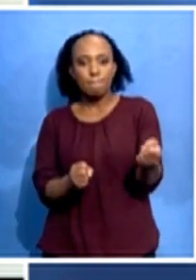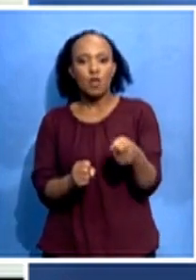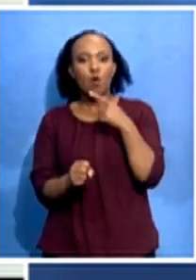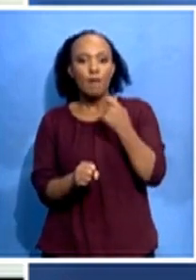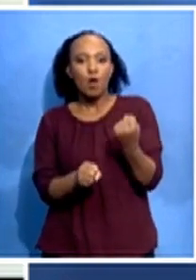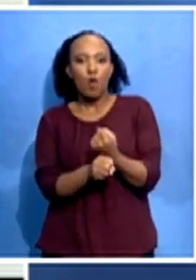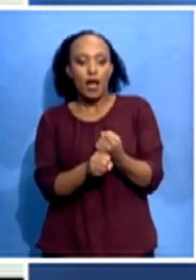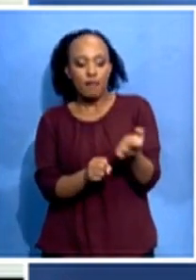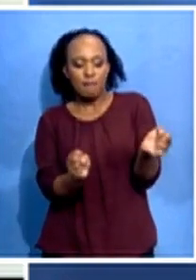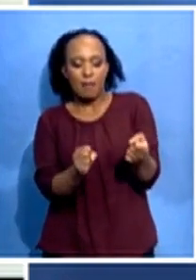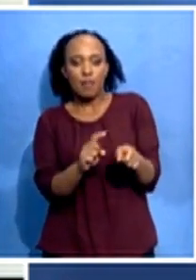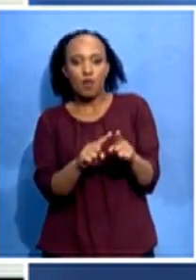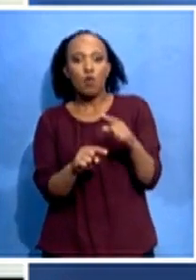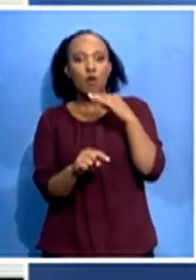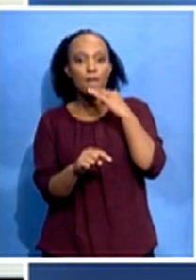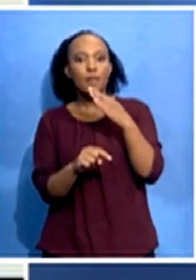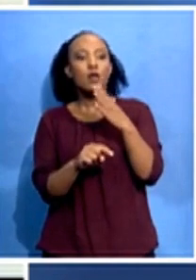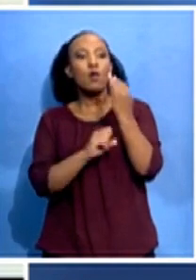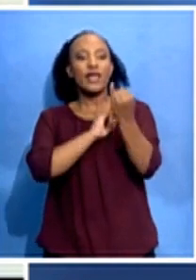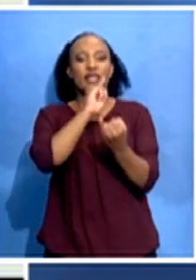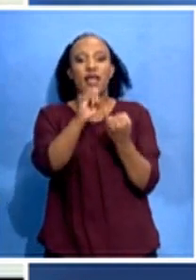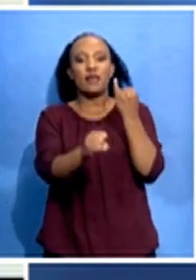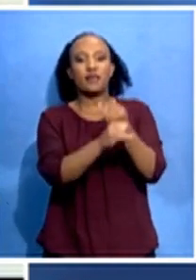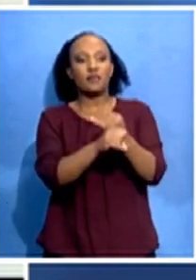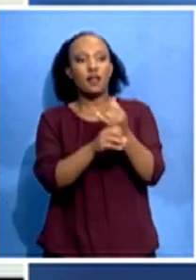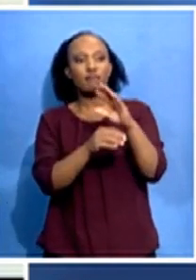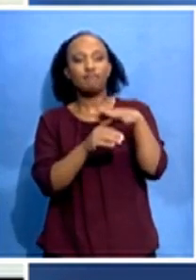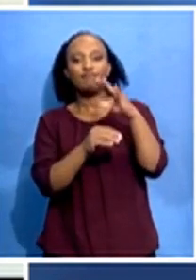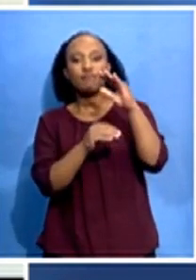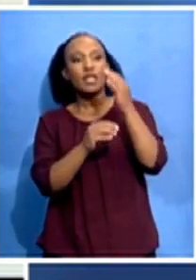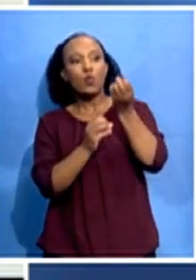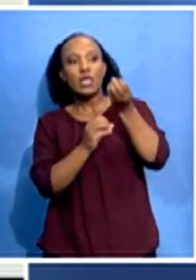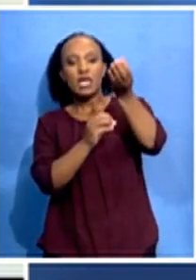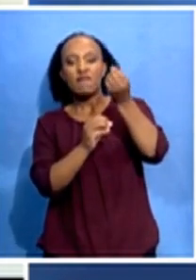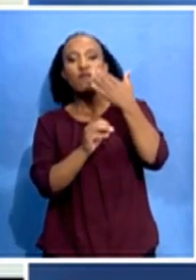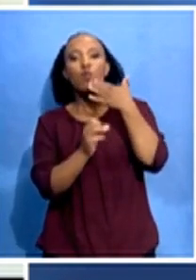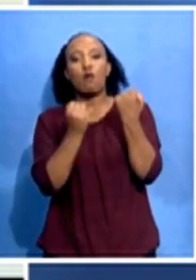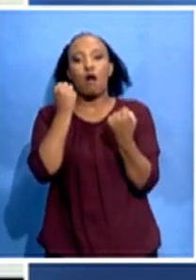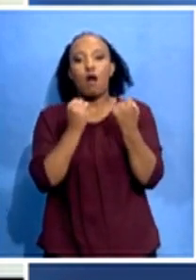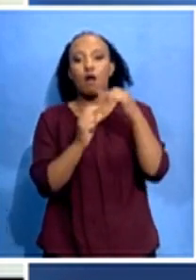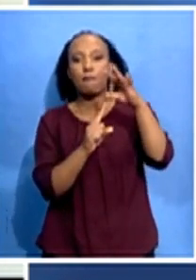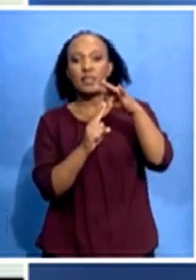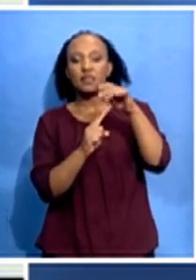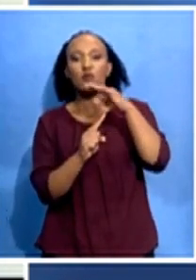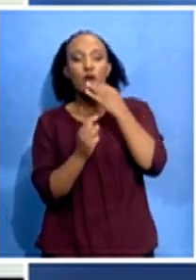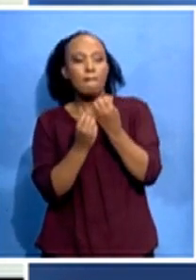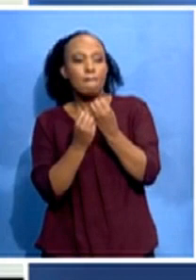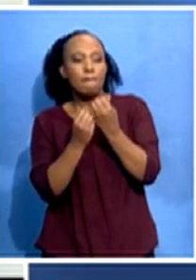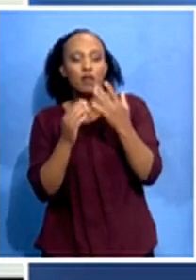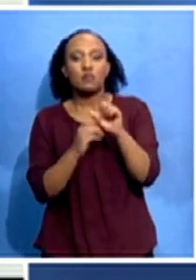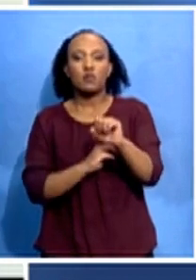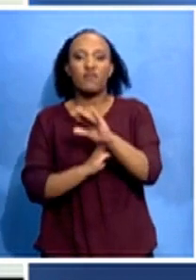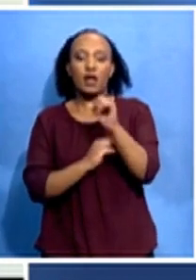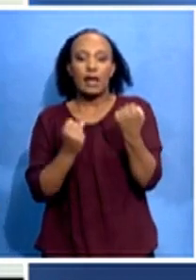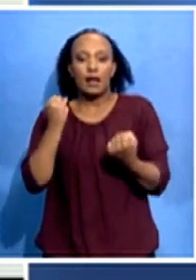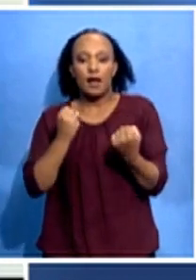world market a quality product, and that happens across many motor firms within South Africa. And as South African, I'm very pleased about that.